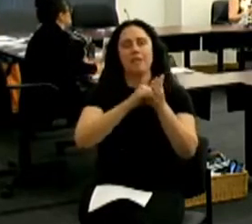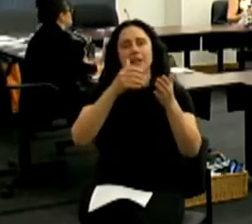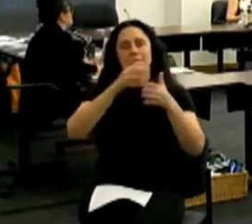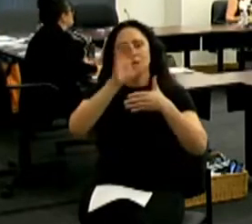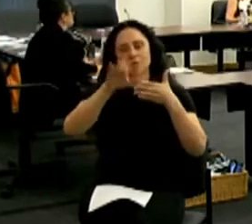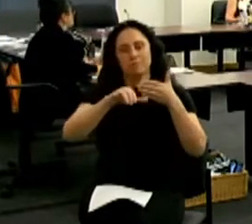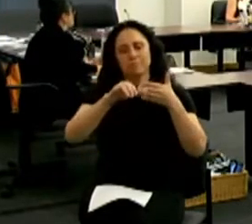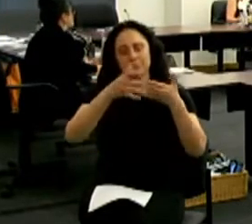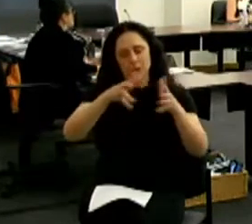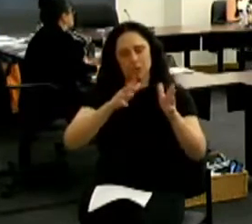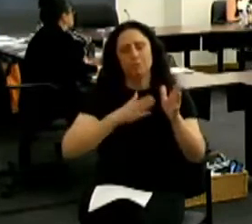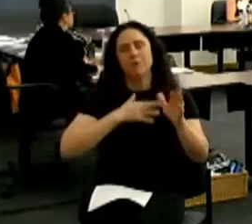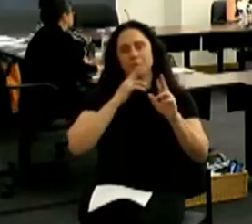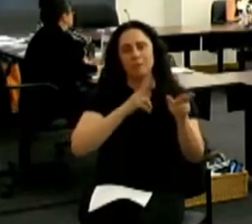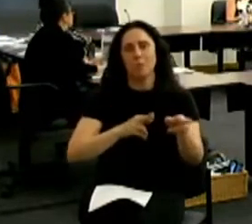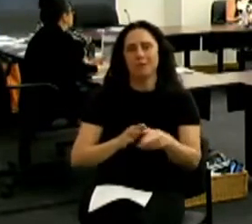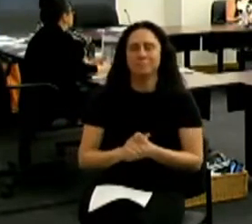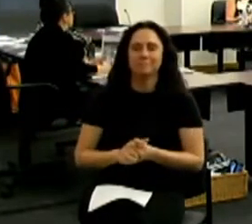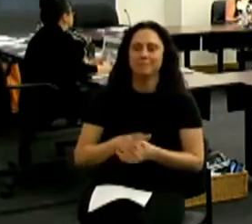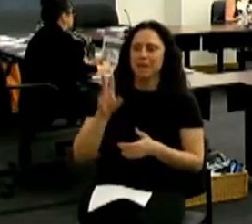cake.